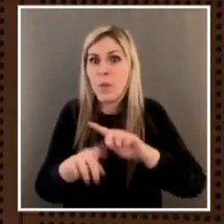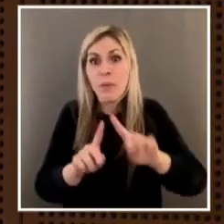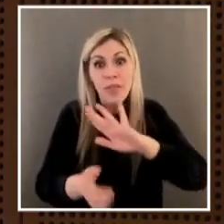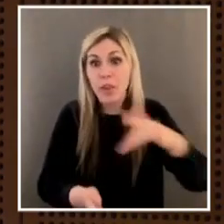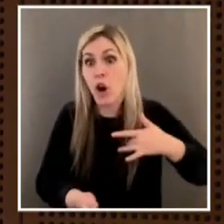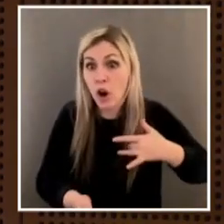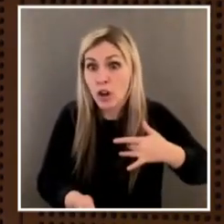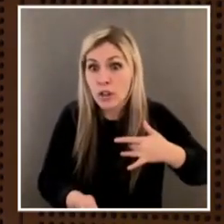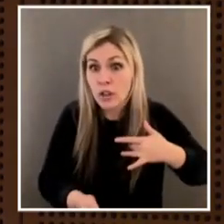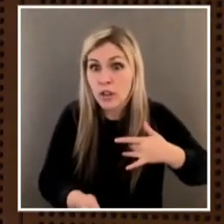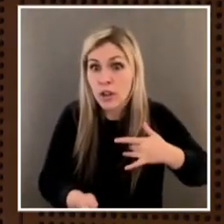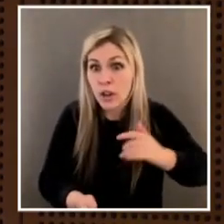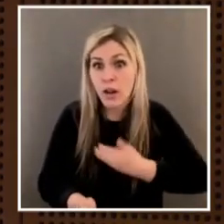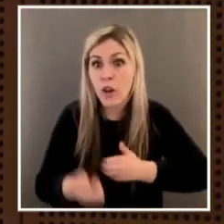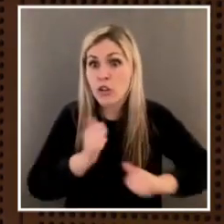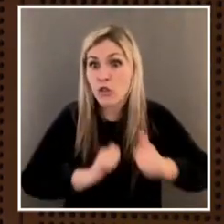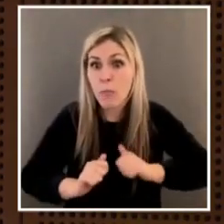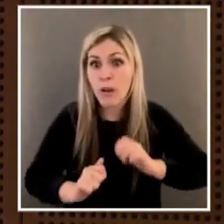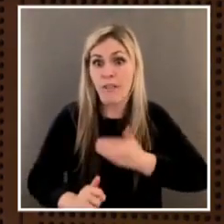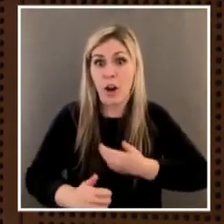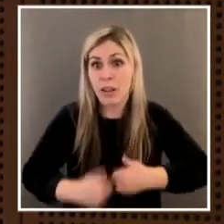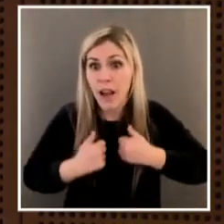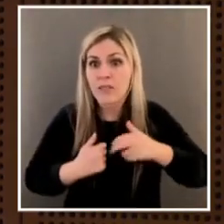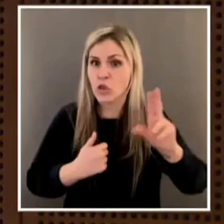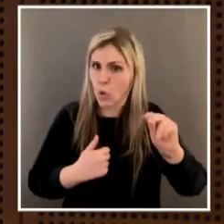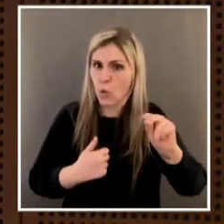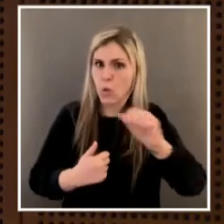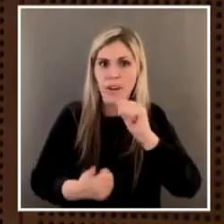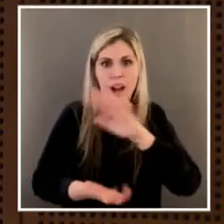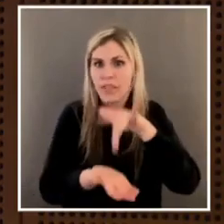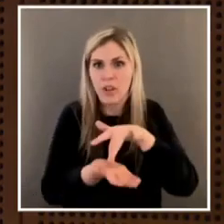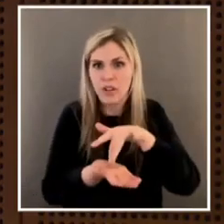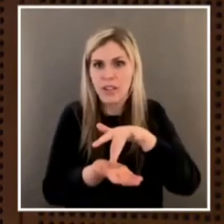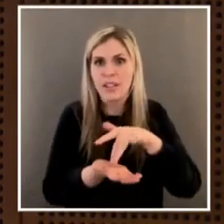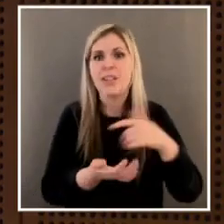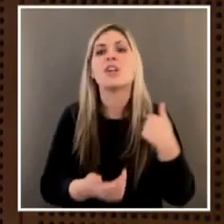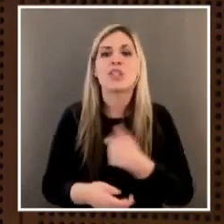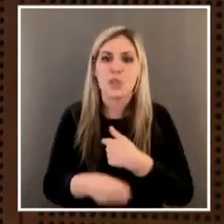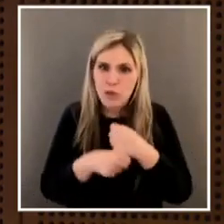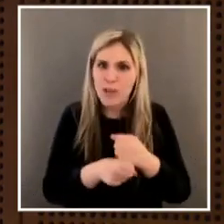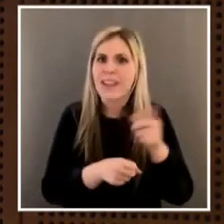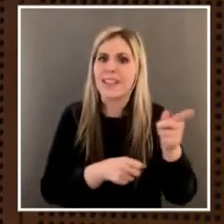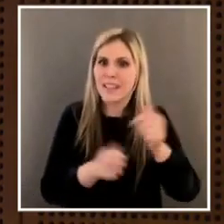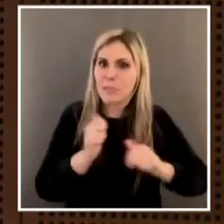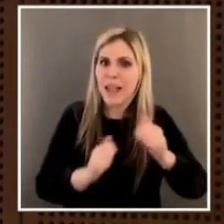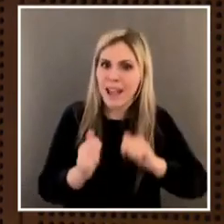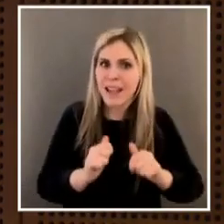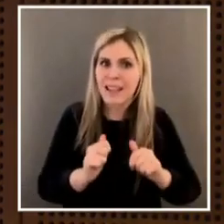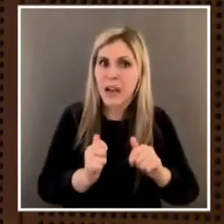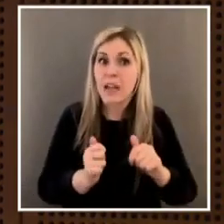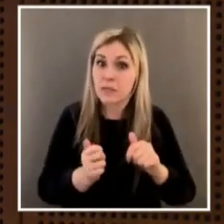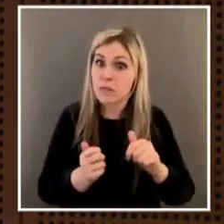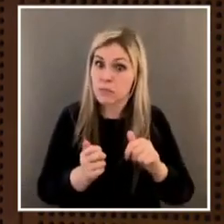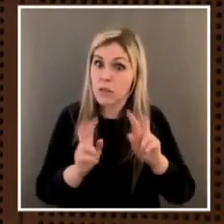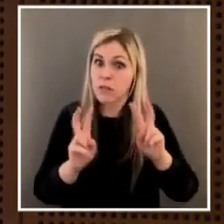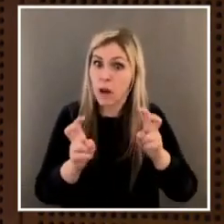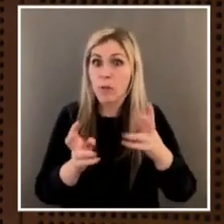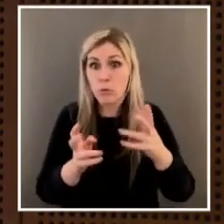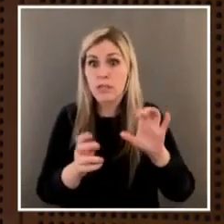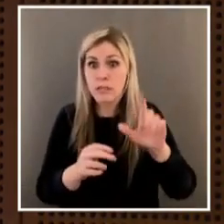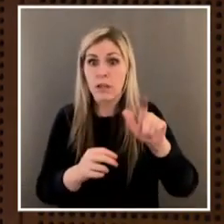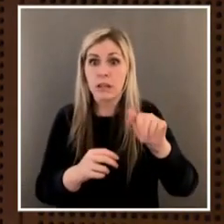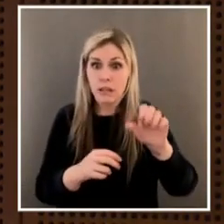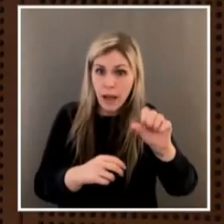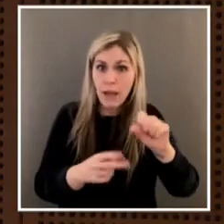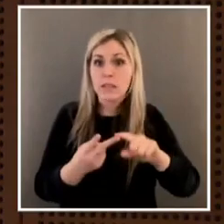drama, not the heart of our lives. And so we did this play that was about class and race,